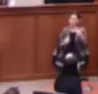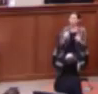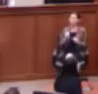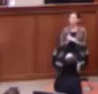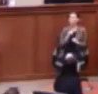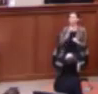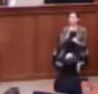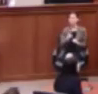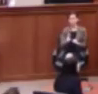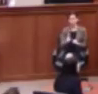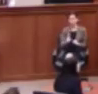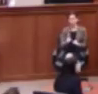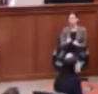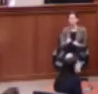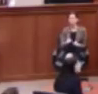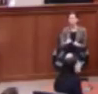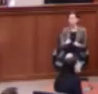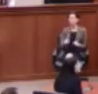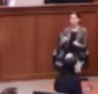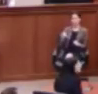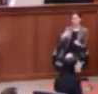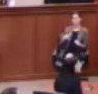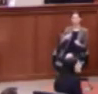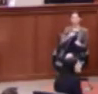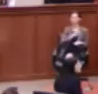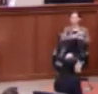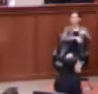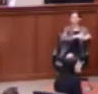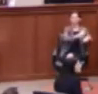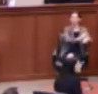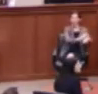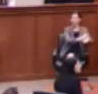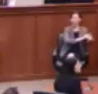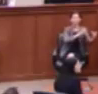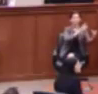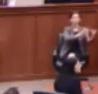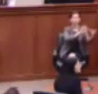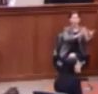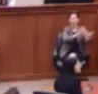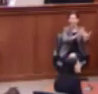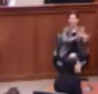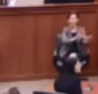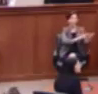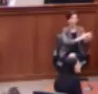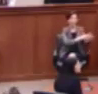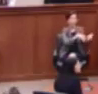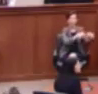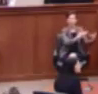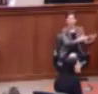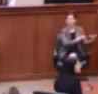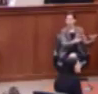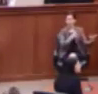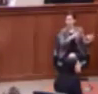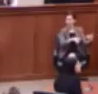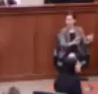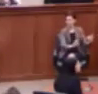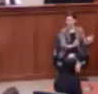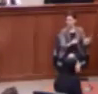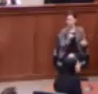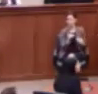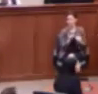are reaching back and being a resource to our alumni and a resource to our community. So one of the things that we're also looking